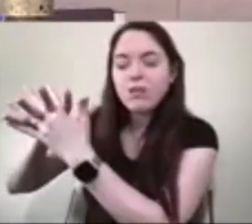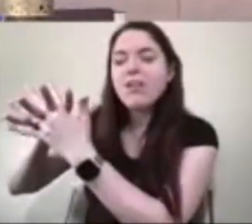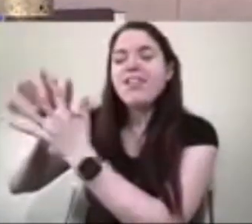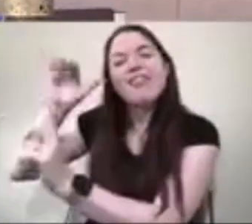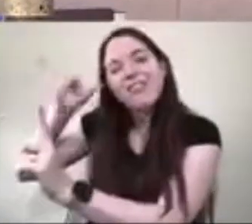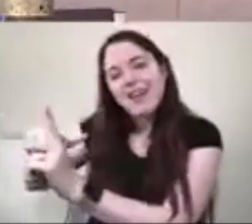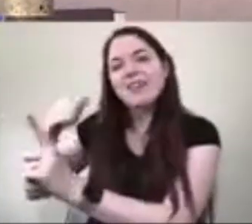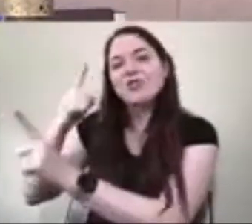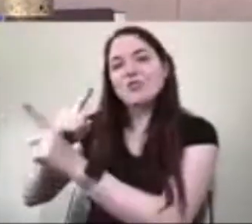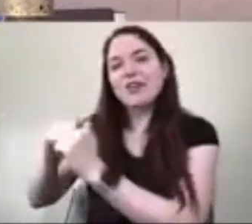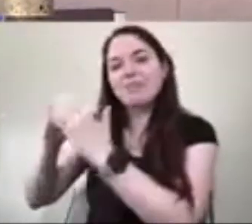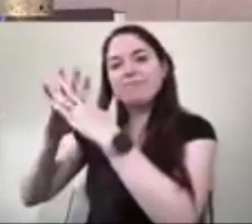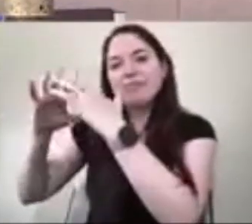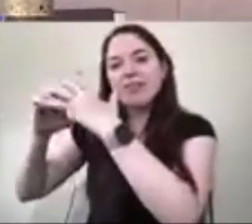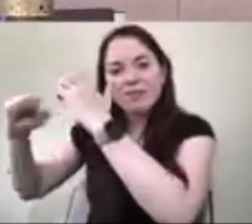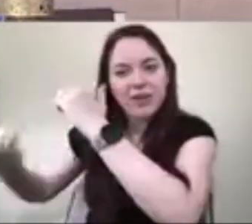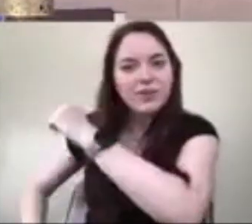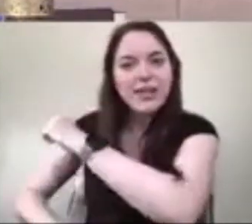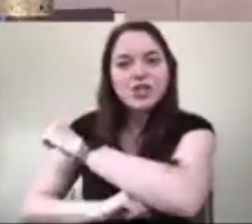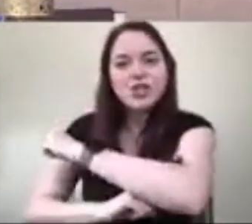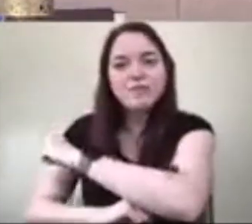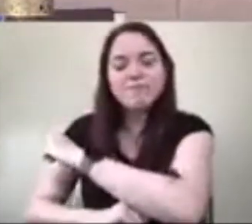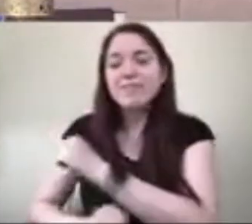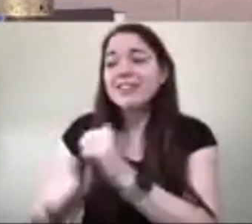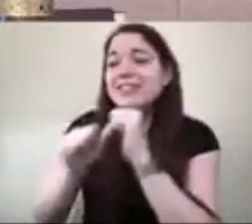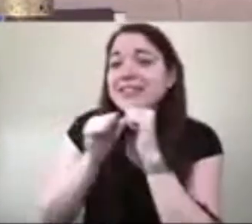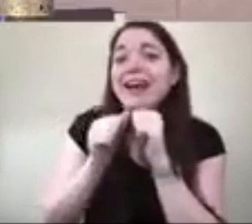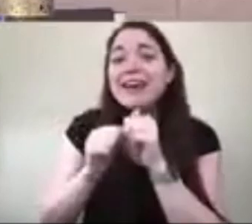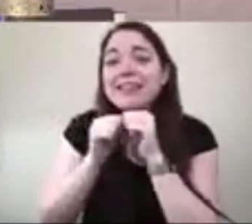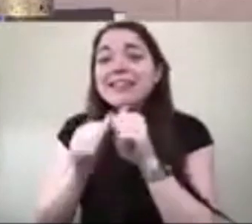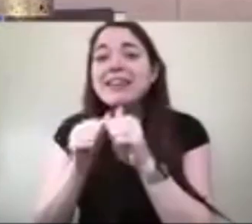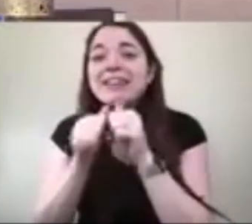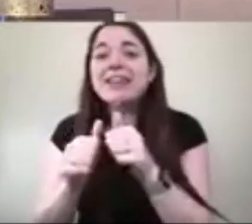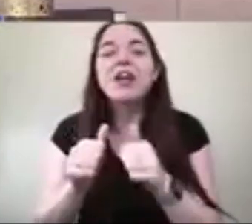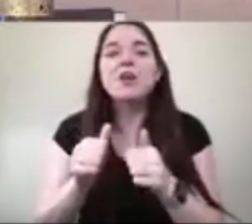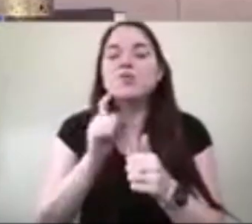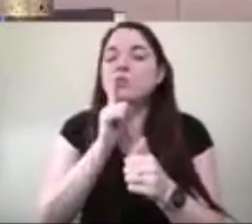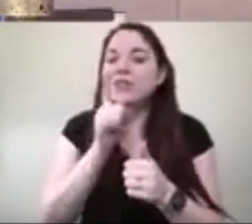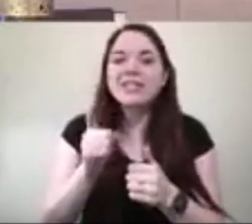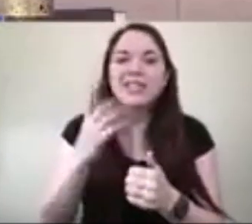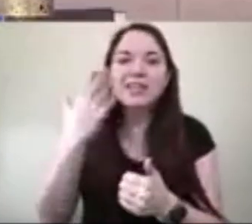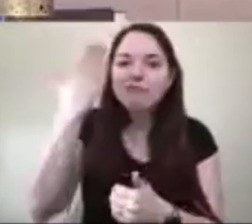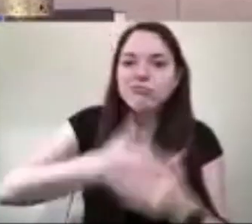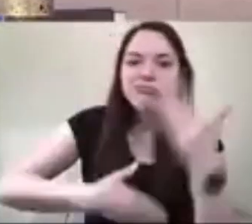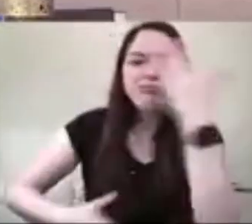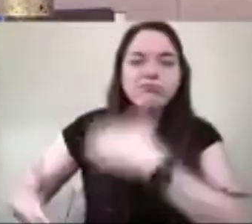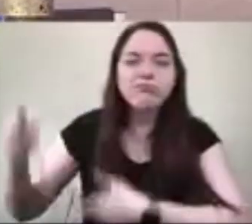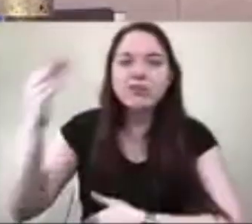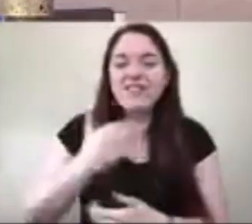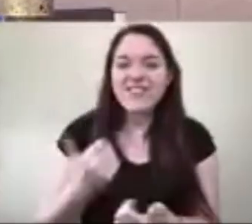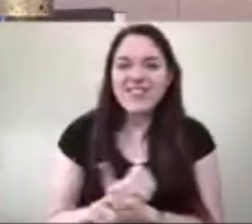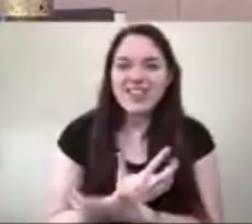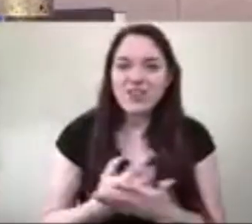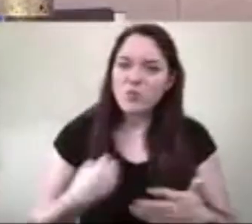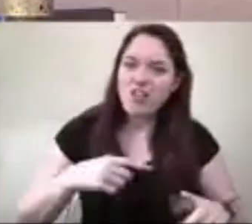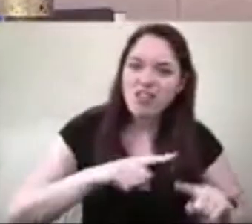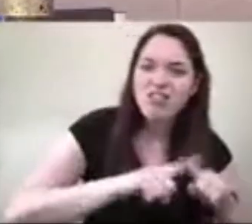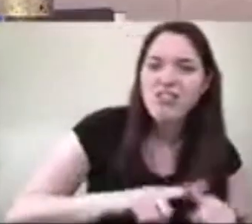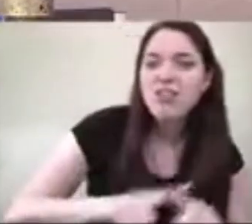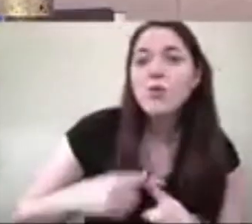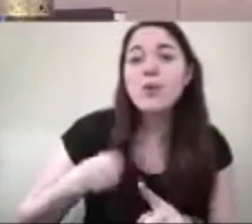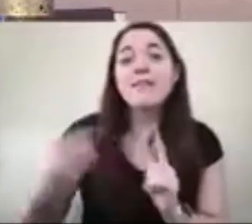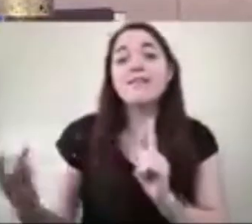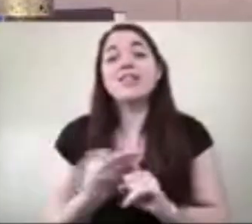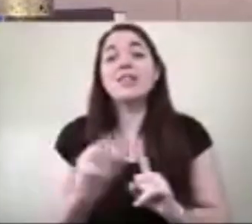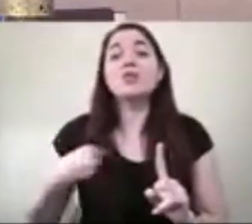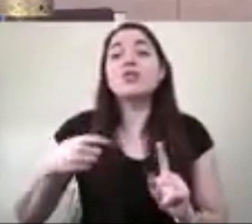When denial keeps us from seeing that our house is built on sand, we become convinced that we do not need to change anything.